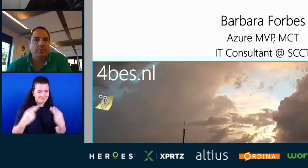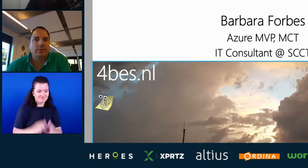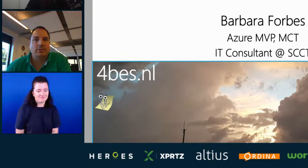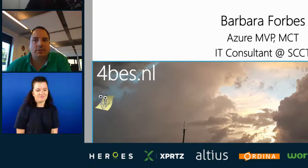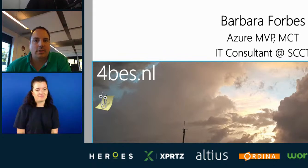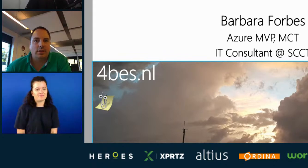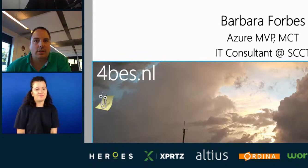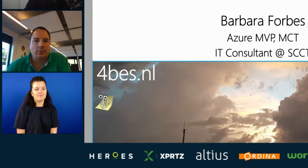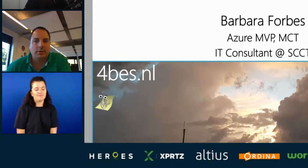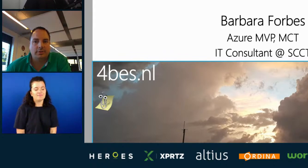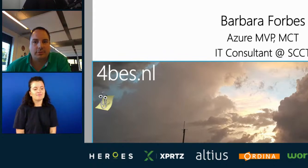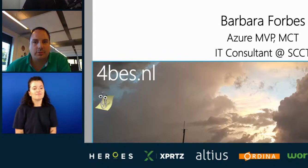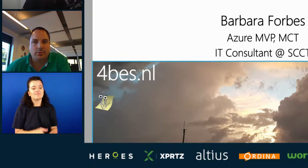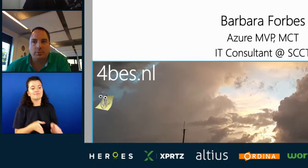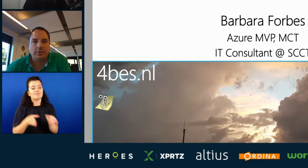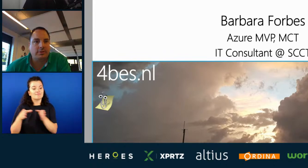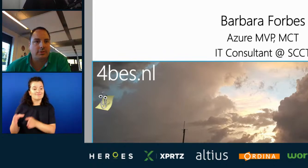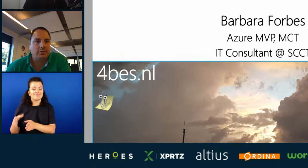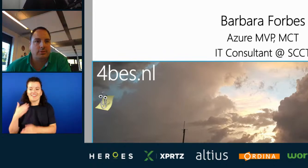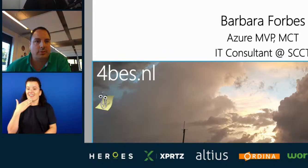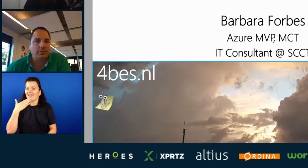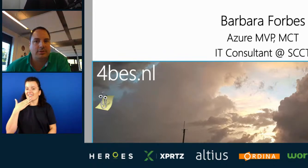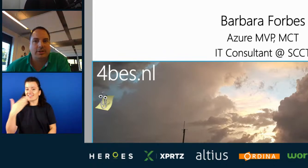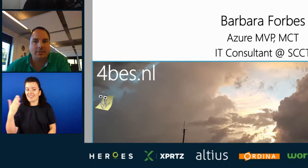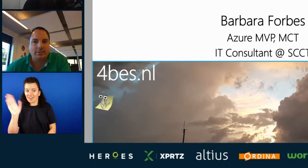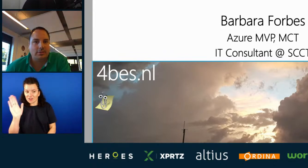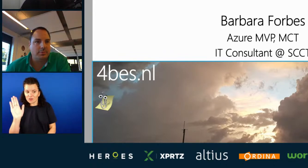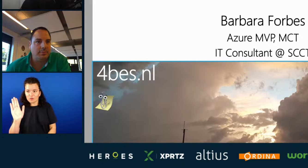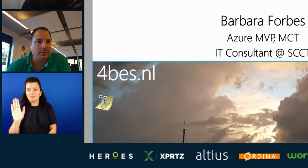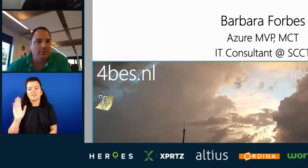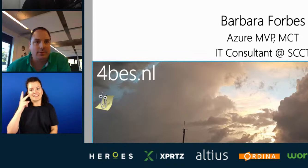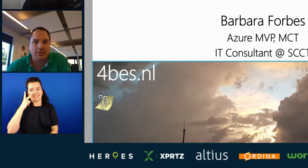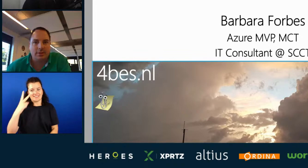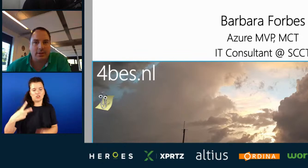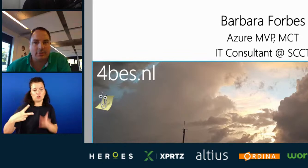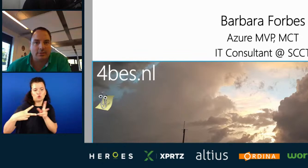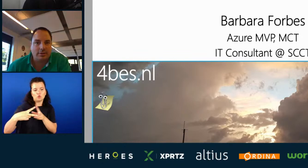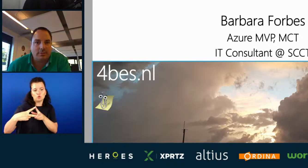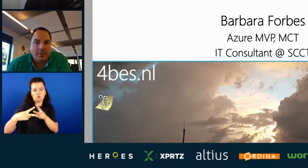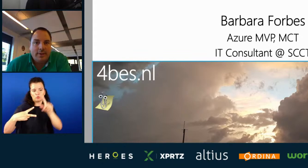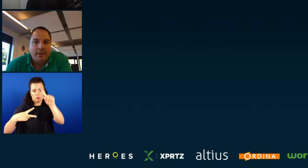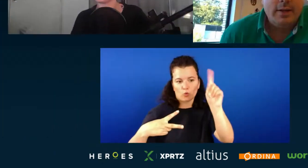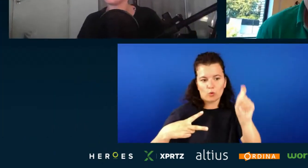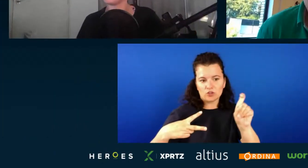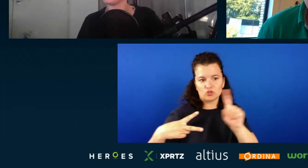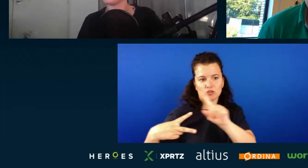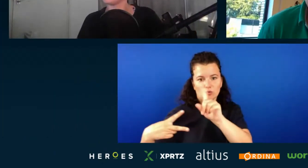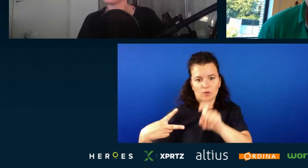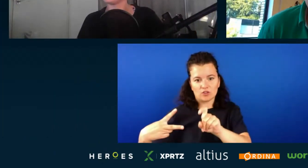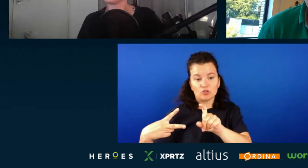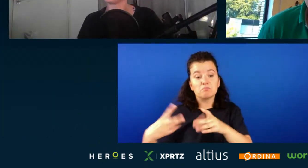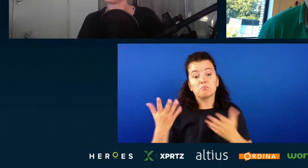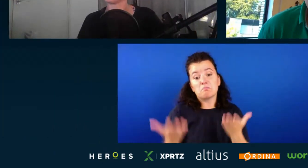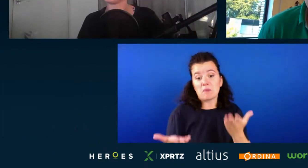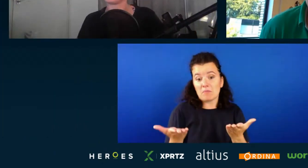Thank you very much. We have 2 questions from the chat, so maybe you can answer them. The first one is,